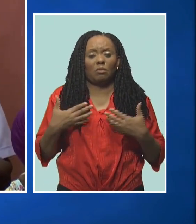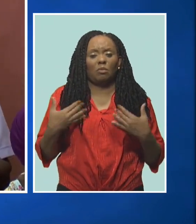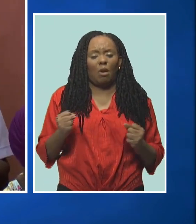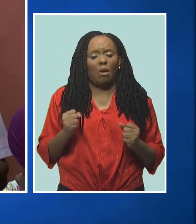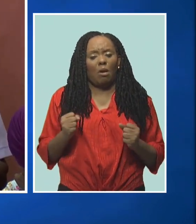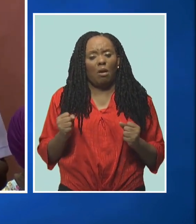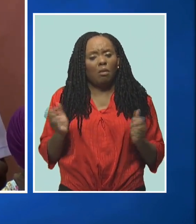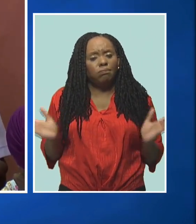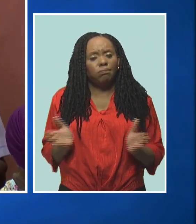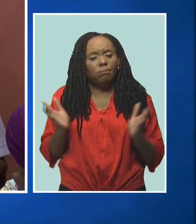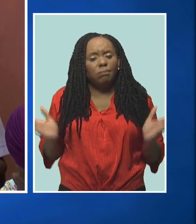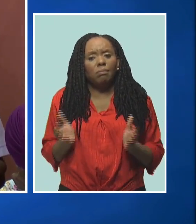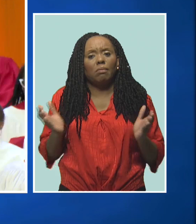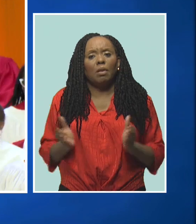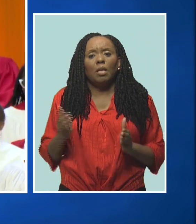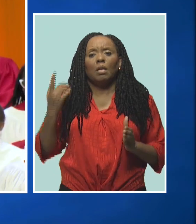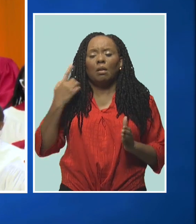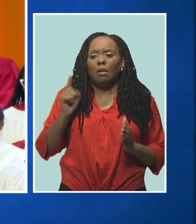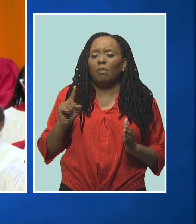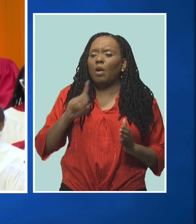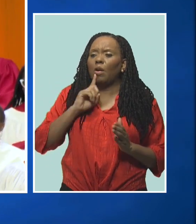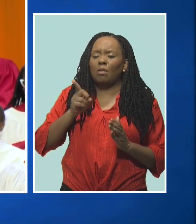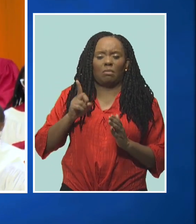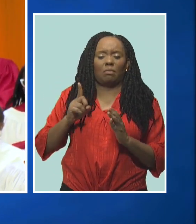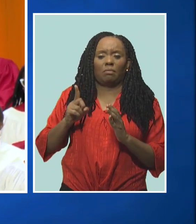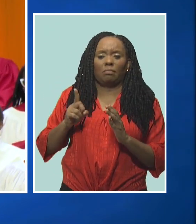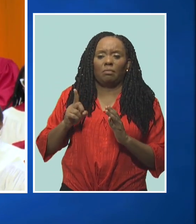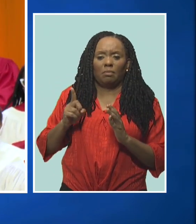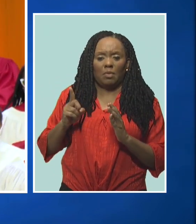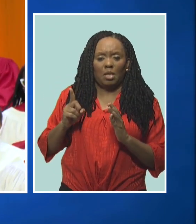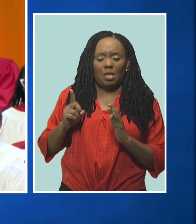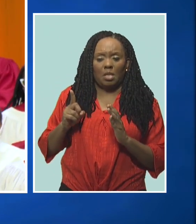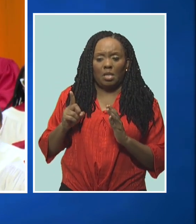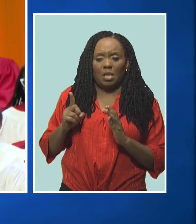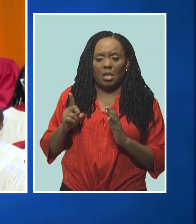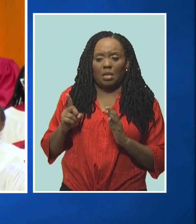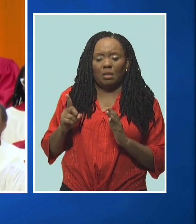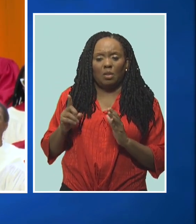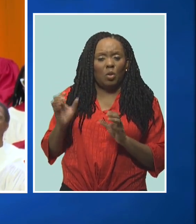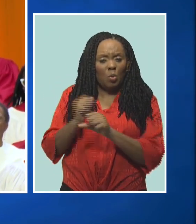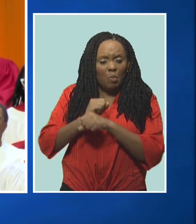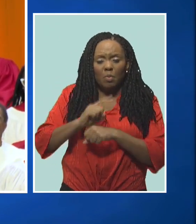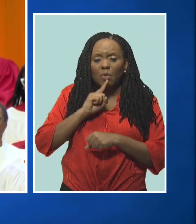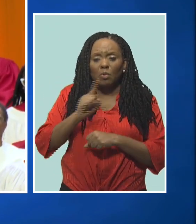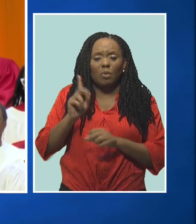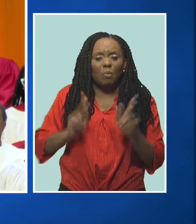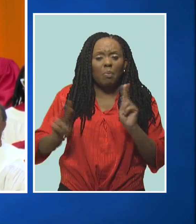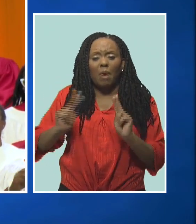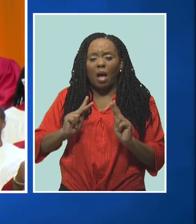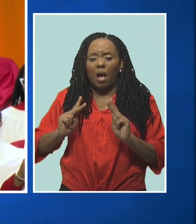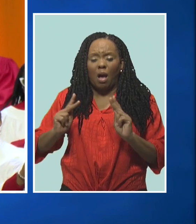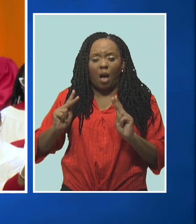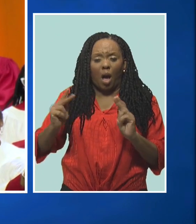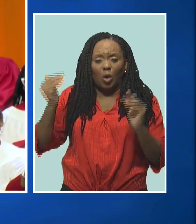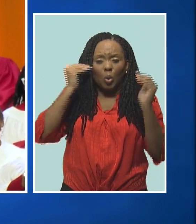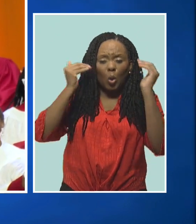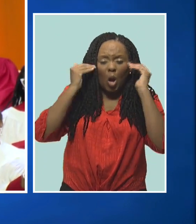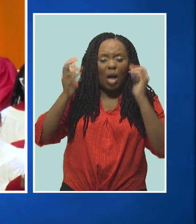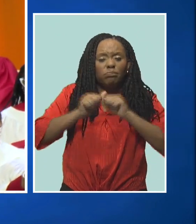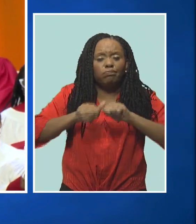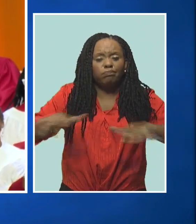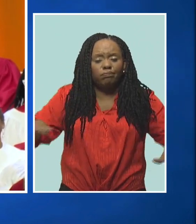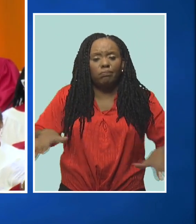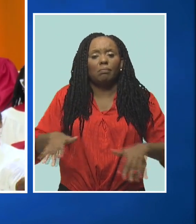carry out the mission of Christ in the struggle against racism classism, social